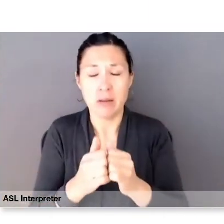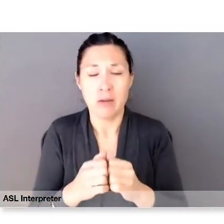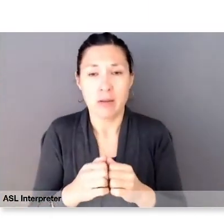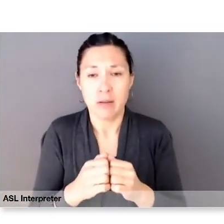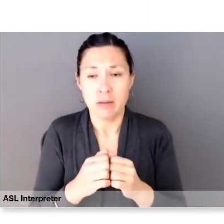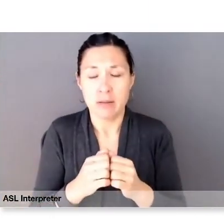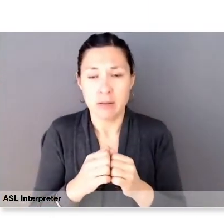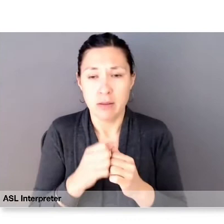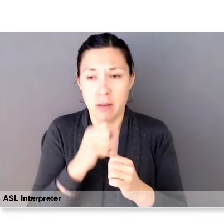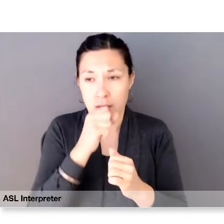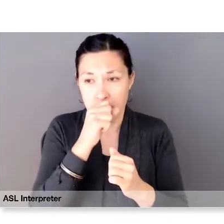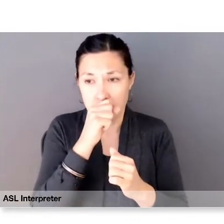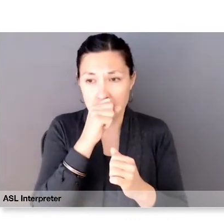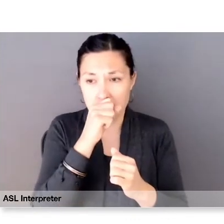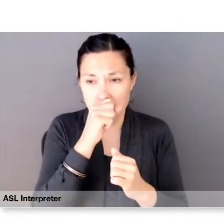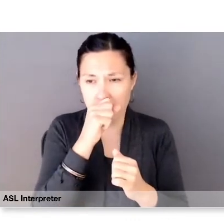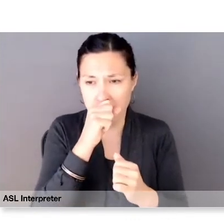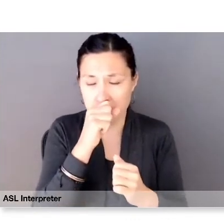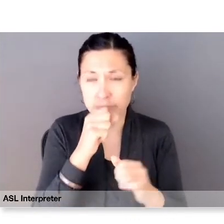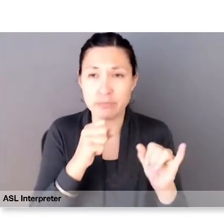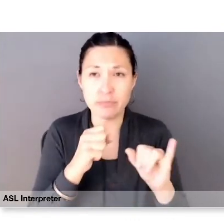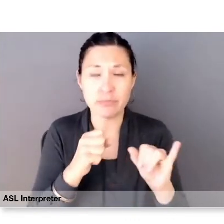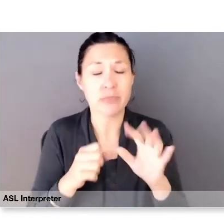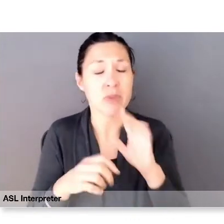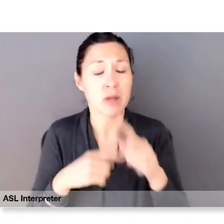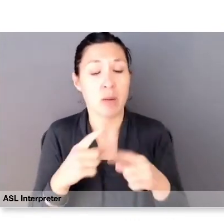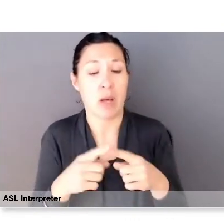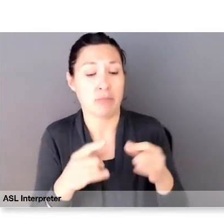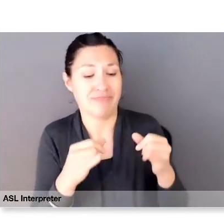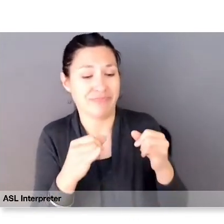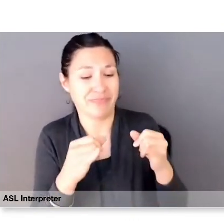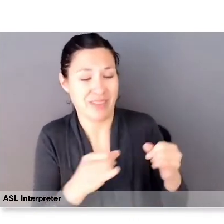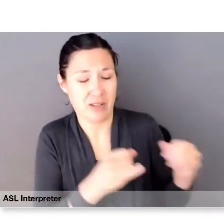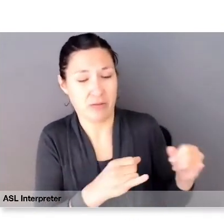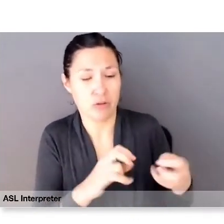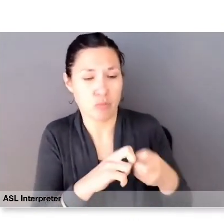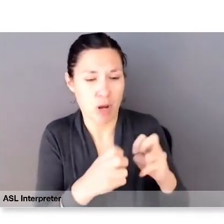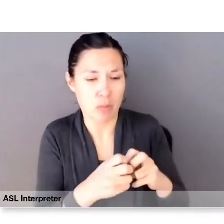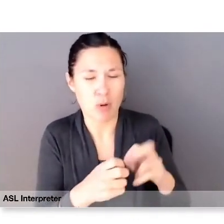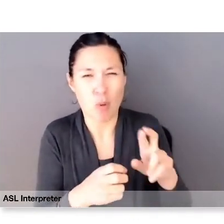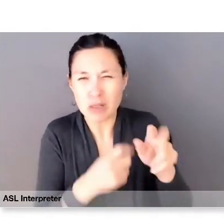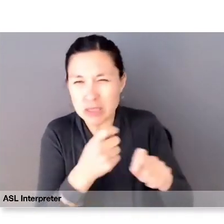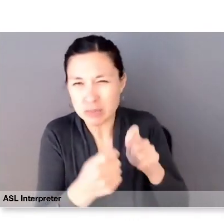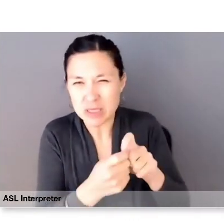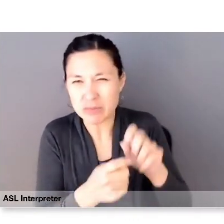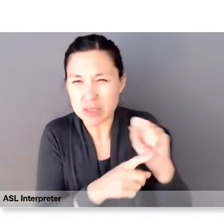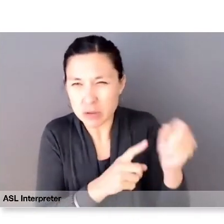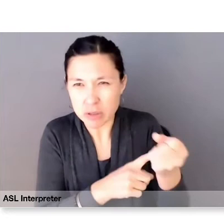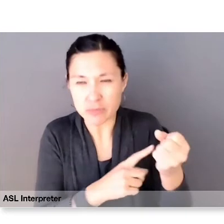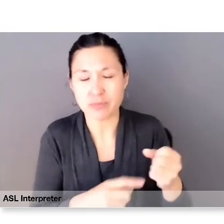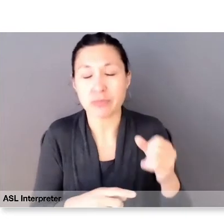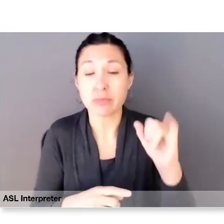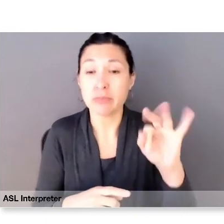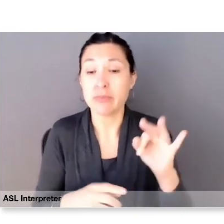sort of collecting nature about the individual problem in a particular instance, right? So for example, if a person believes that their particular